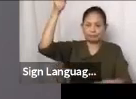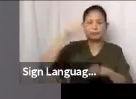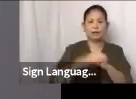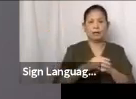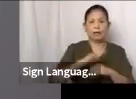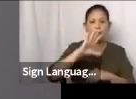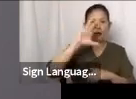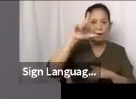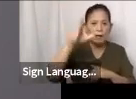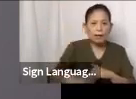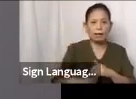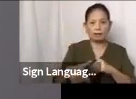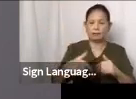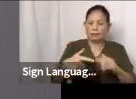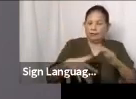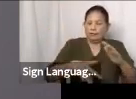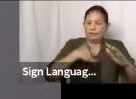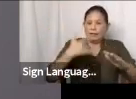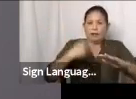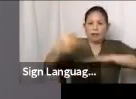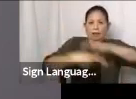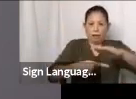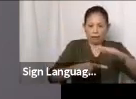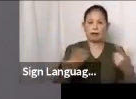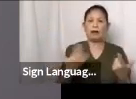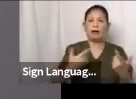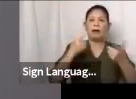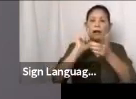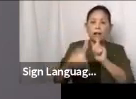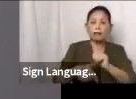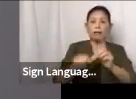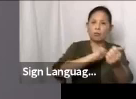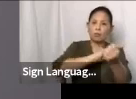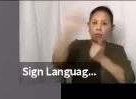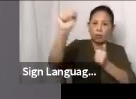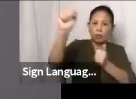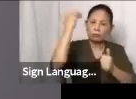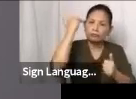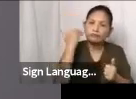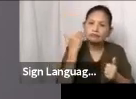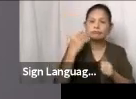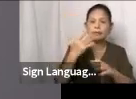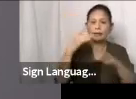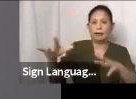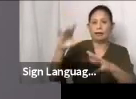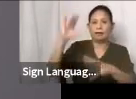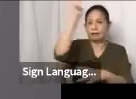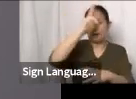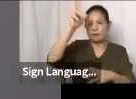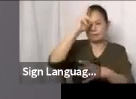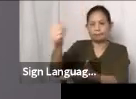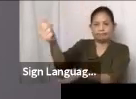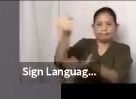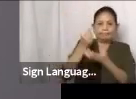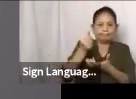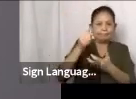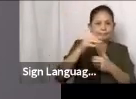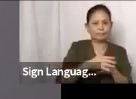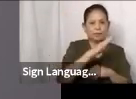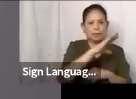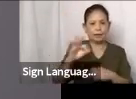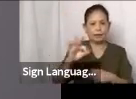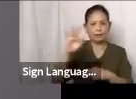her battle and state government compensated her. Air India rejected application of transgender engineering